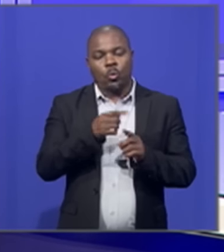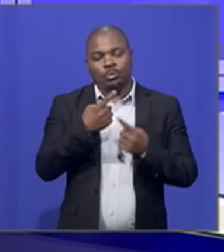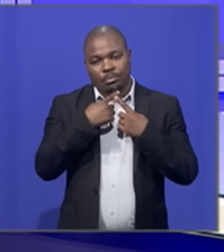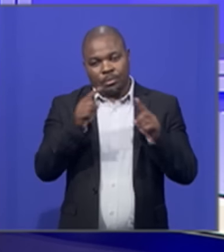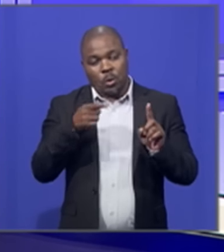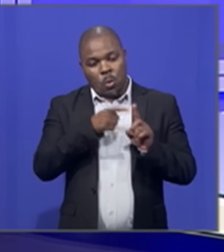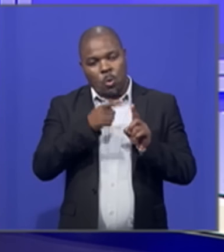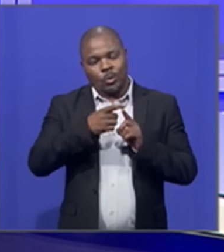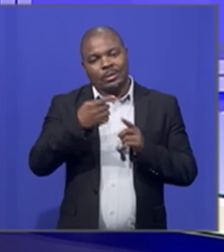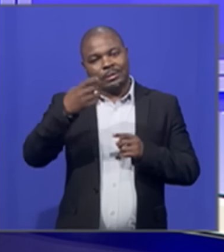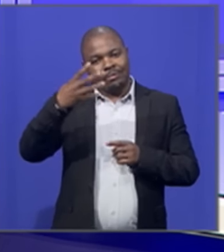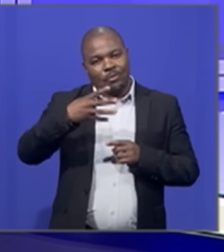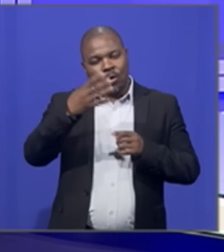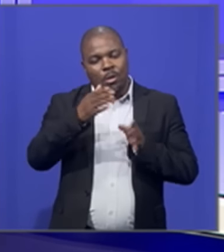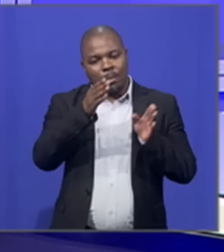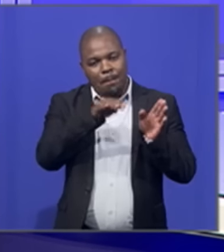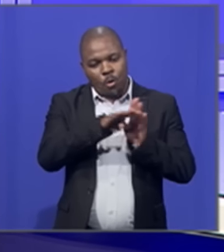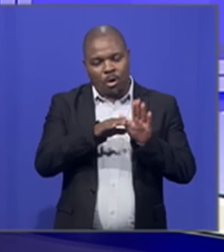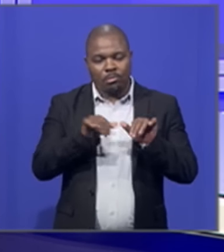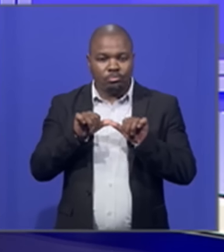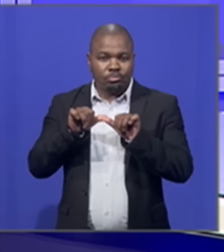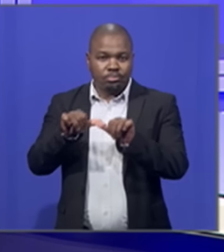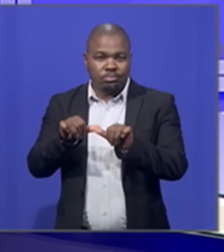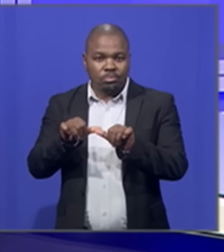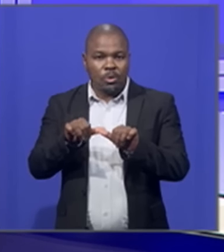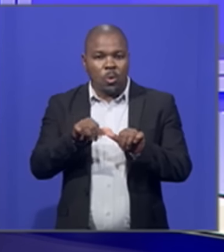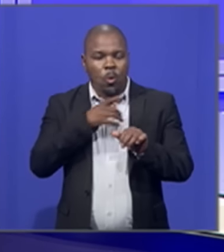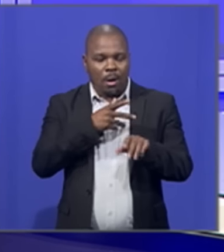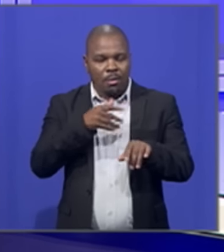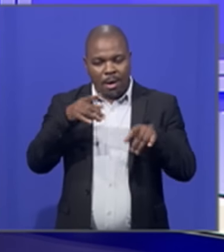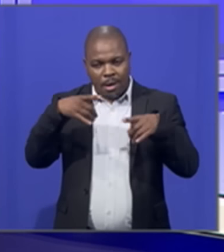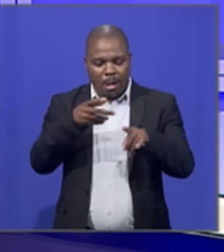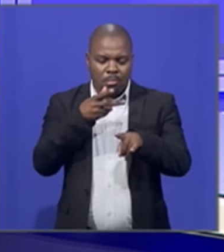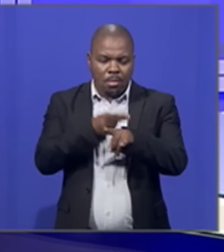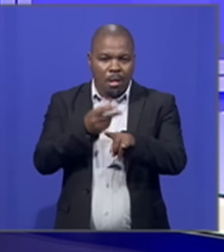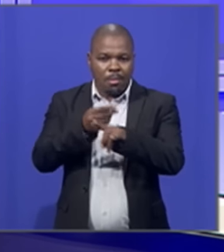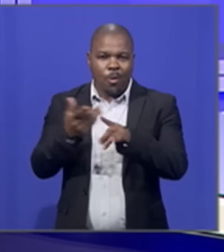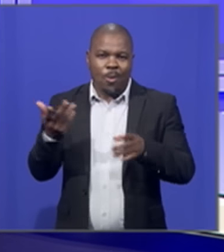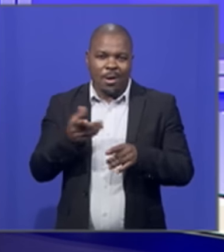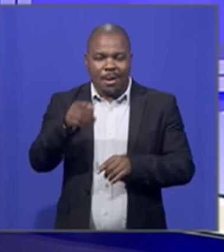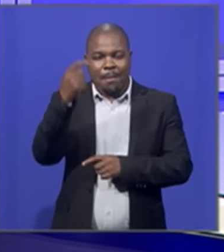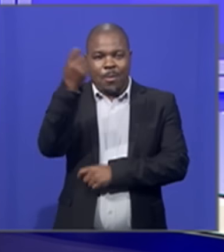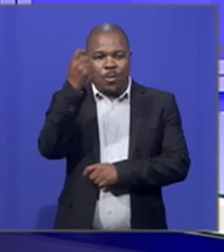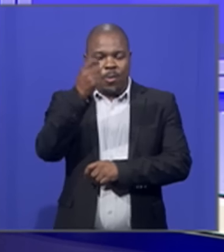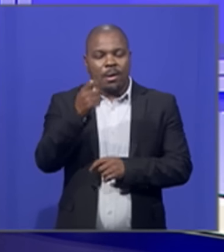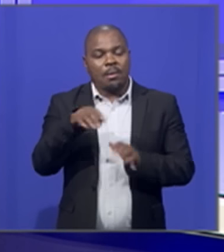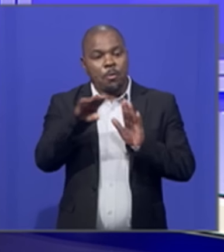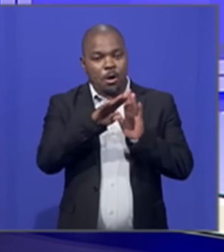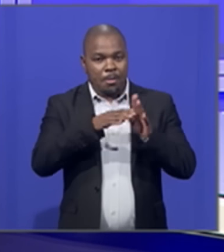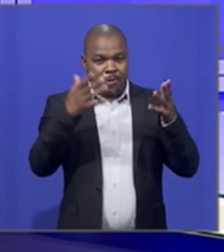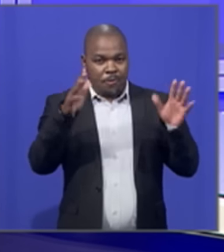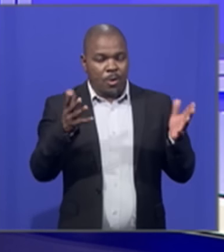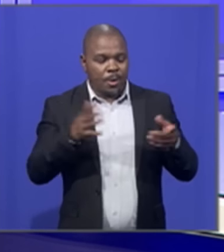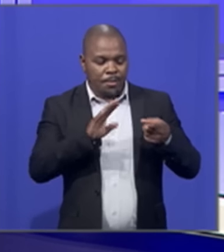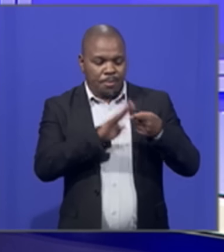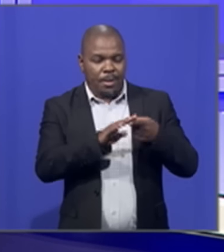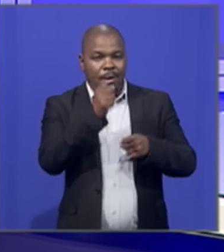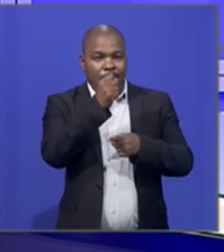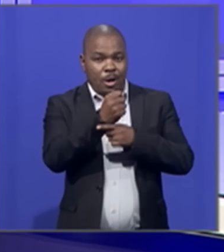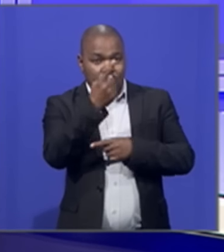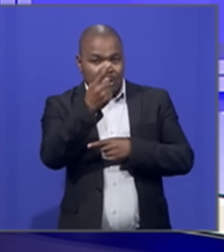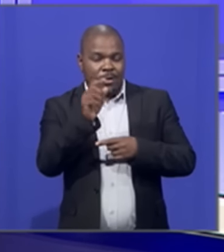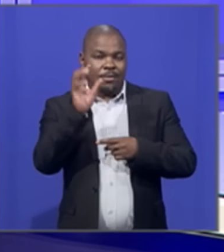la motlalanaga go entela mehlape kgahlano le bolwetši bja tlhako le molomo ka Polokwane. Lesolo leo le šetše le phethilwe ka provinseng ya